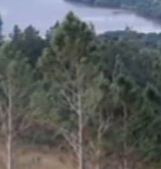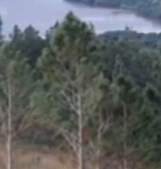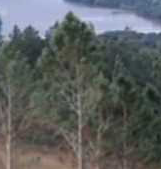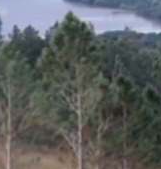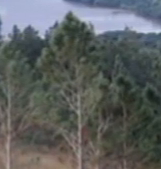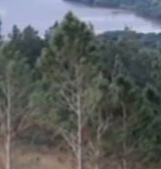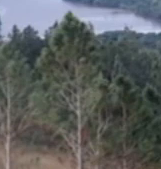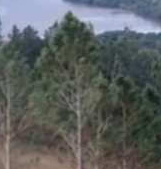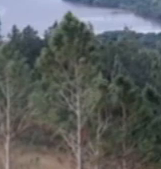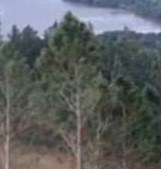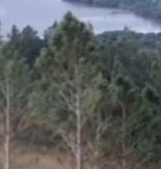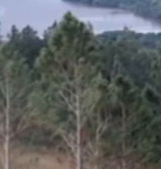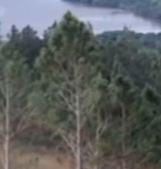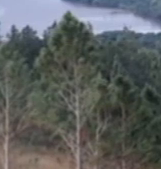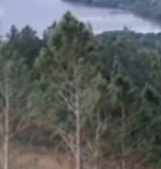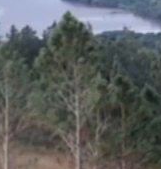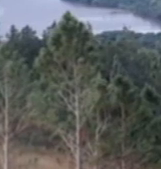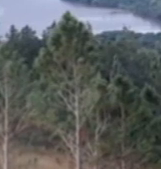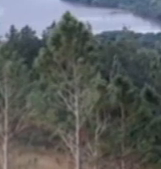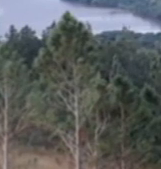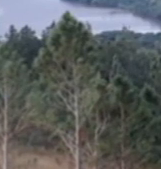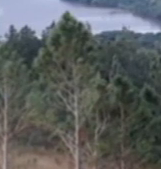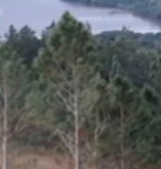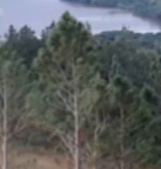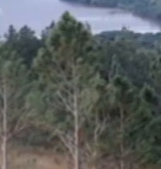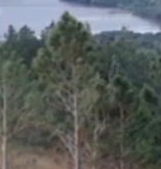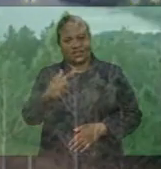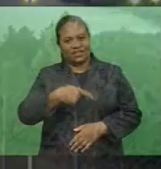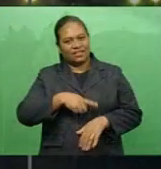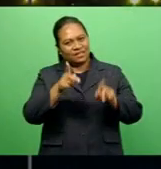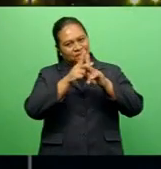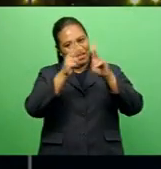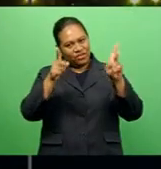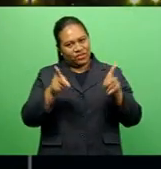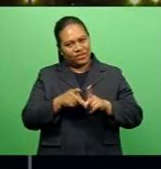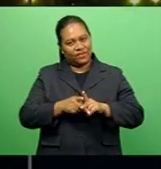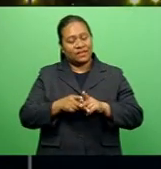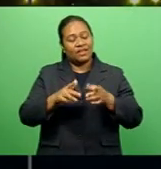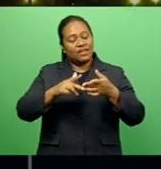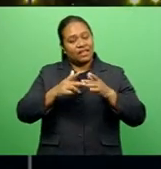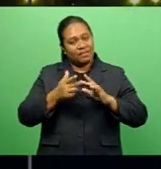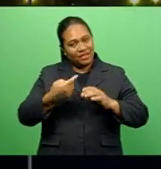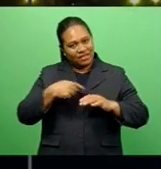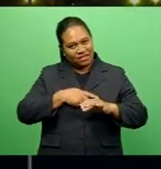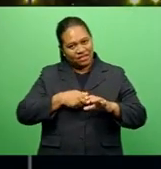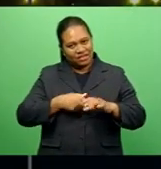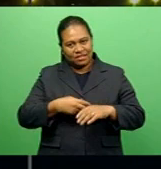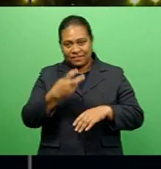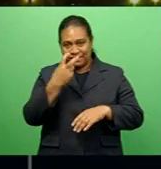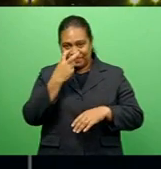This is another contribution by Doe Miller. You can send us newsworthy pictures and videos. Email